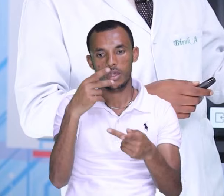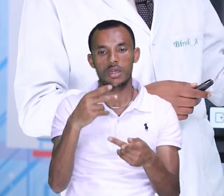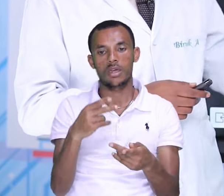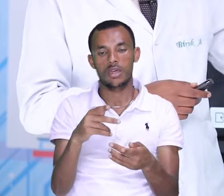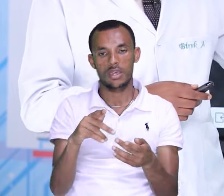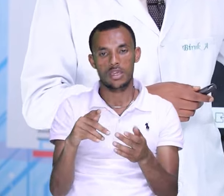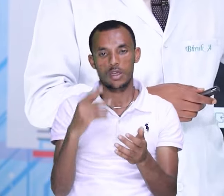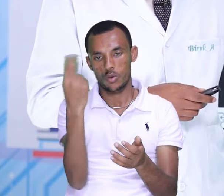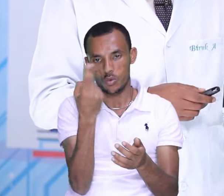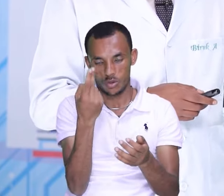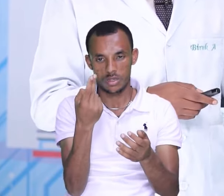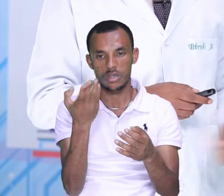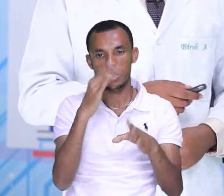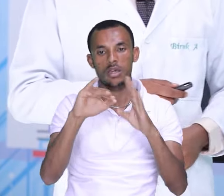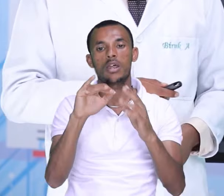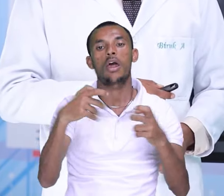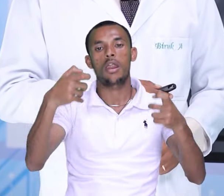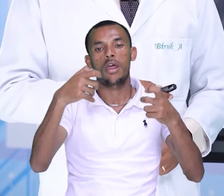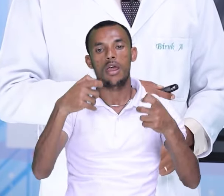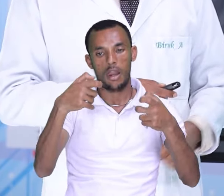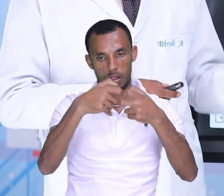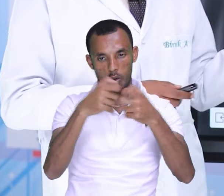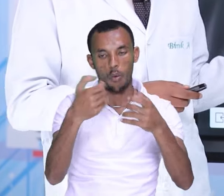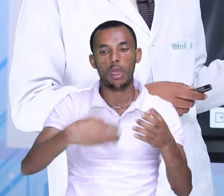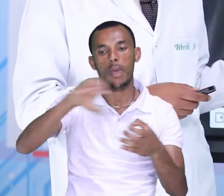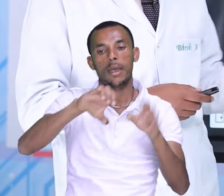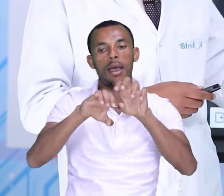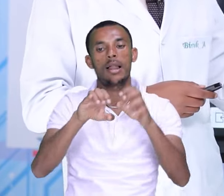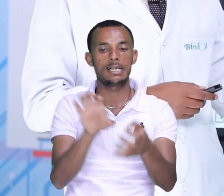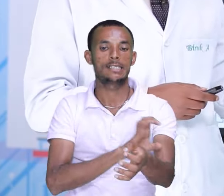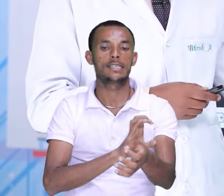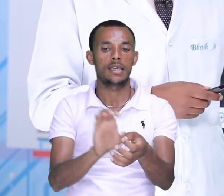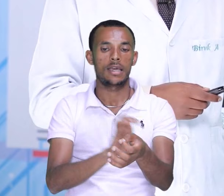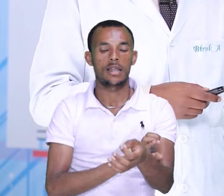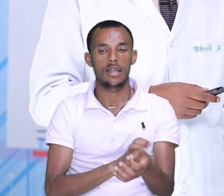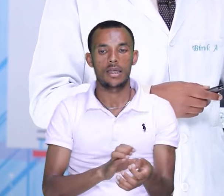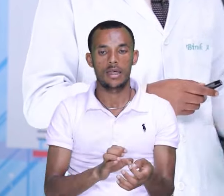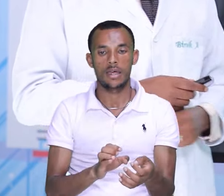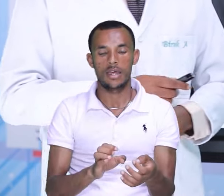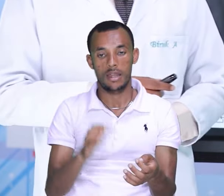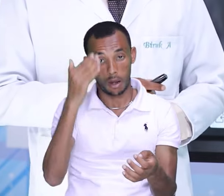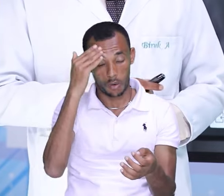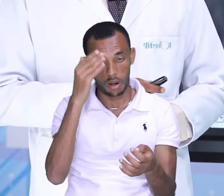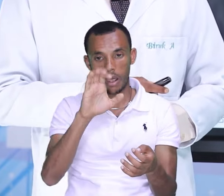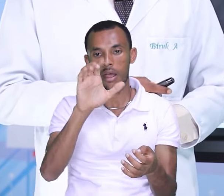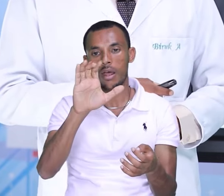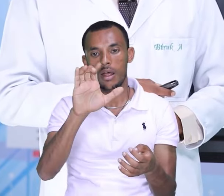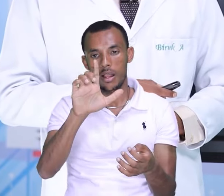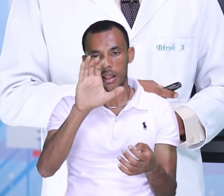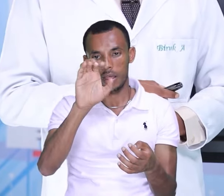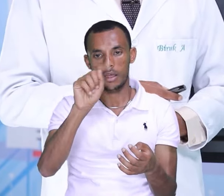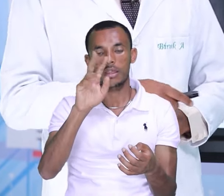in an electrochemical cell, known as electrolytic or electrolysis